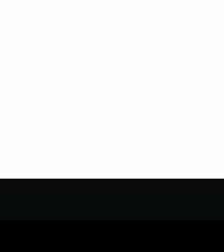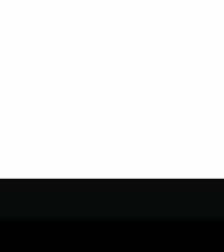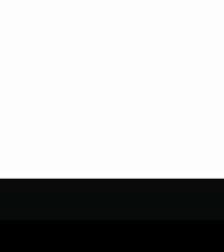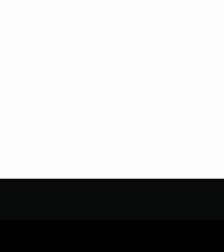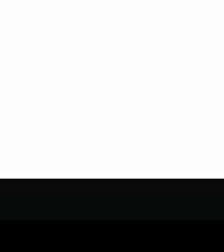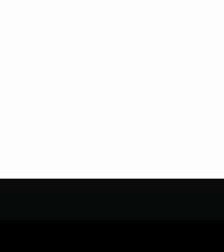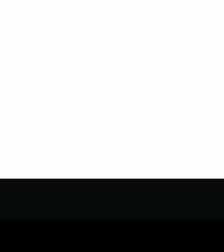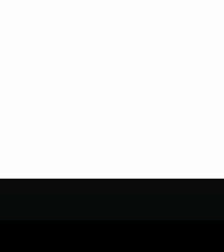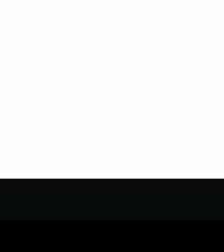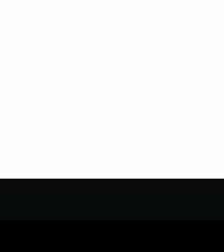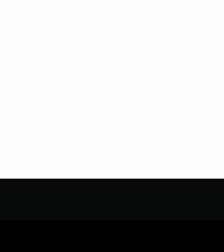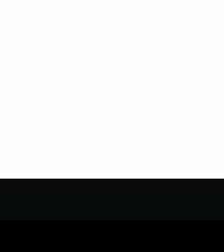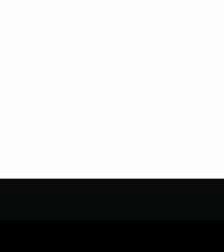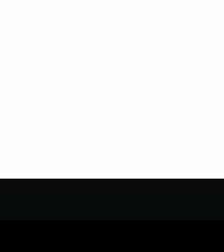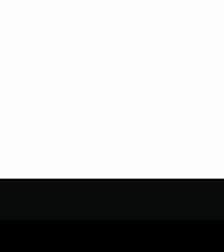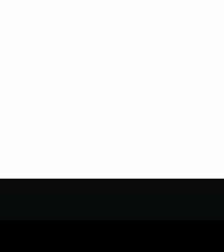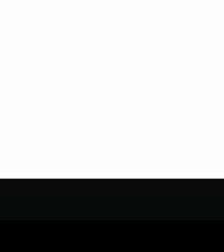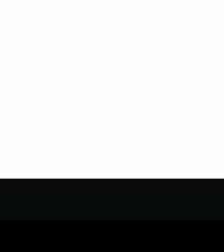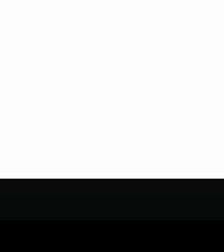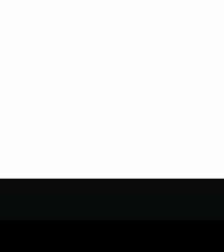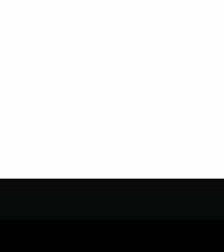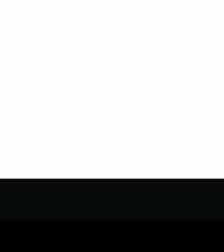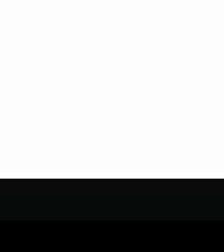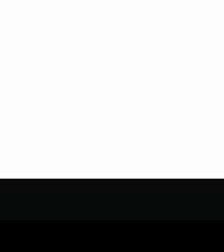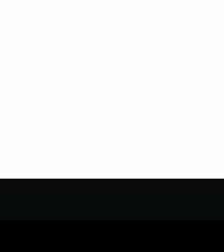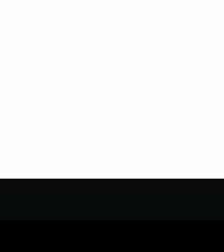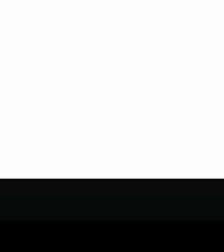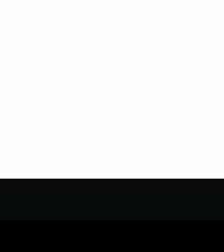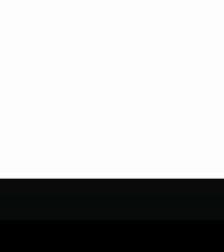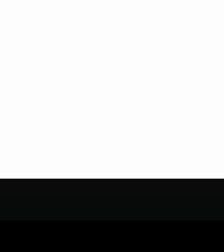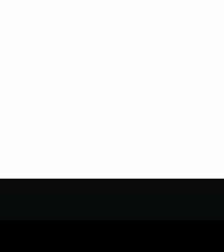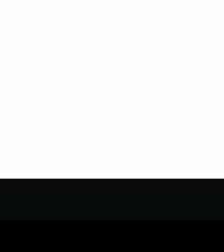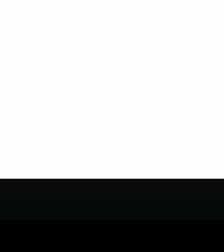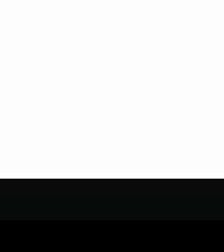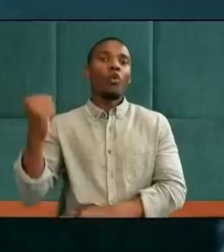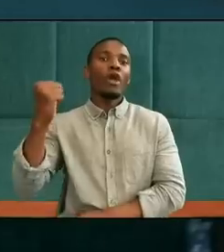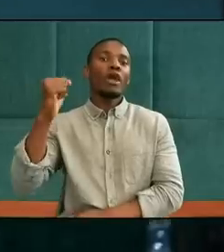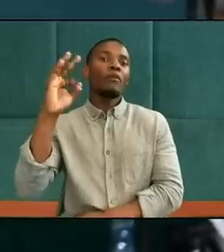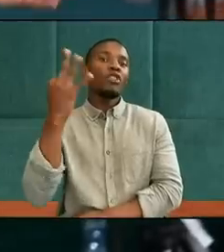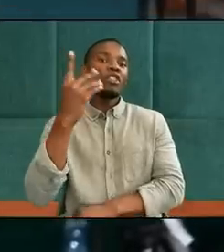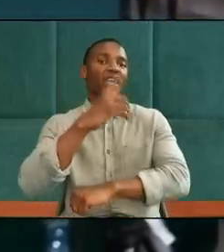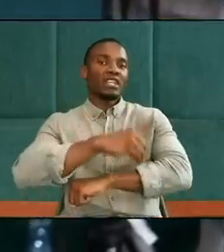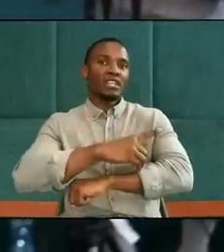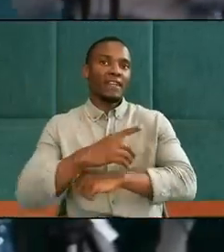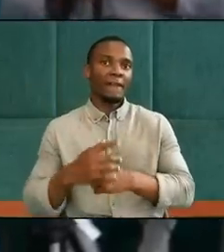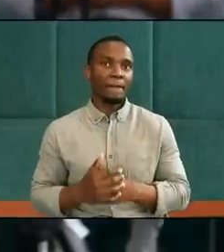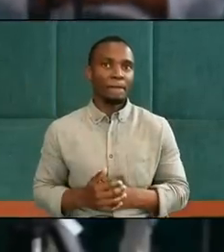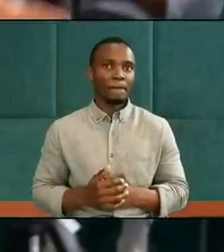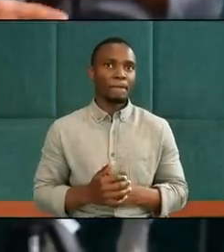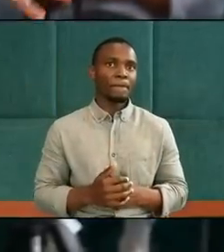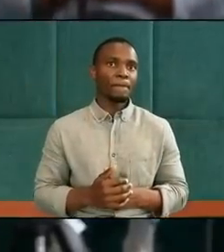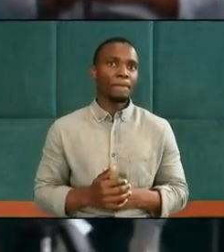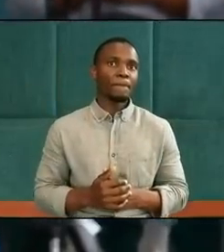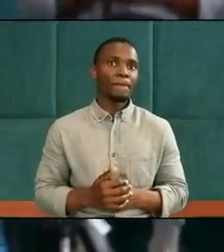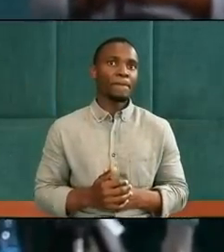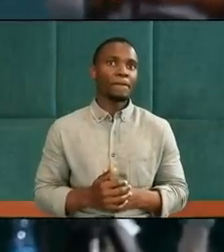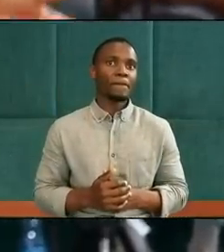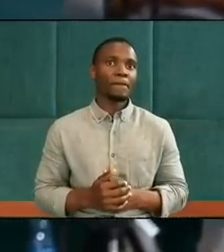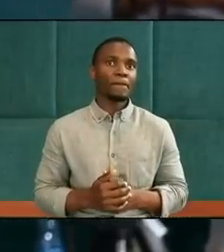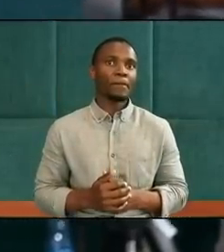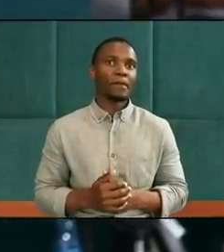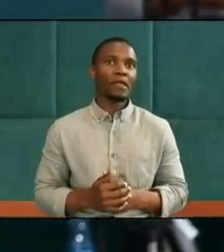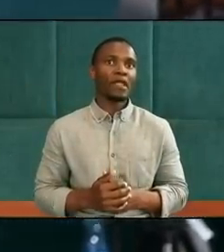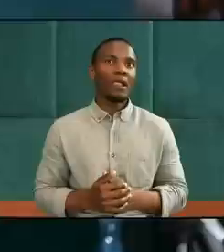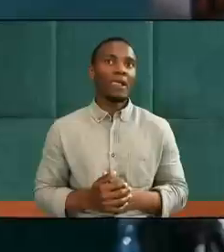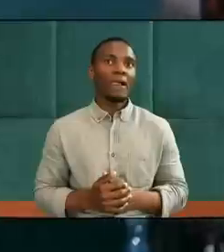be killed and he will be raised on the third day. So watch it. So Matthew says Jesus